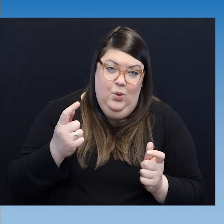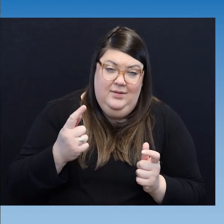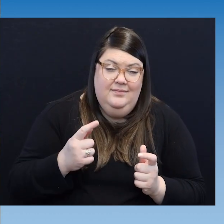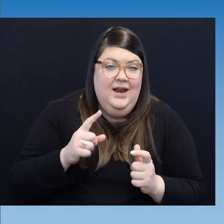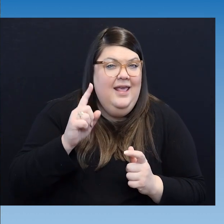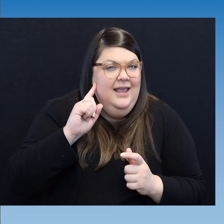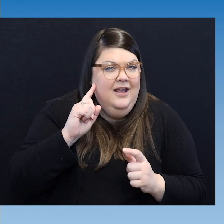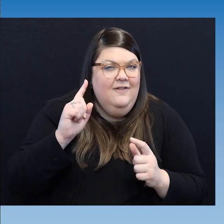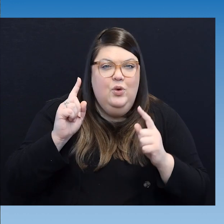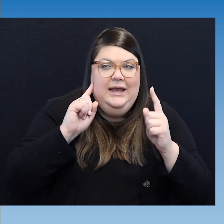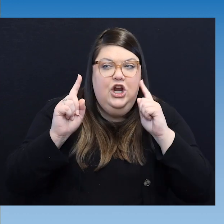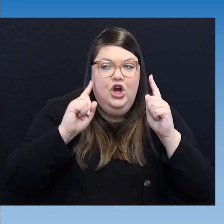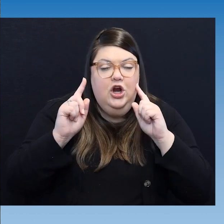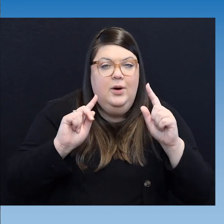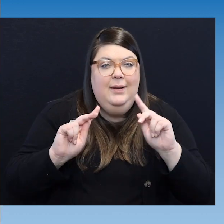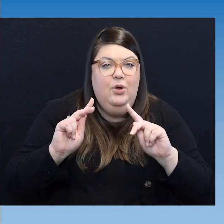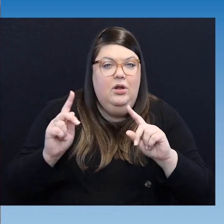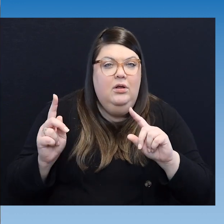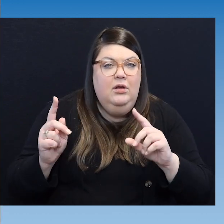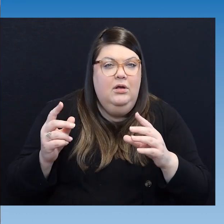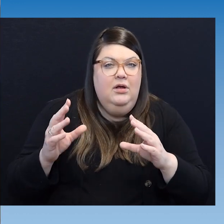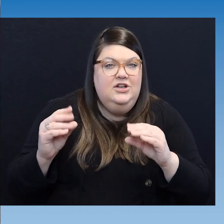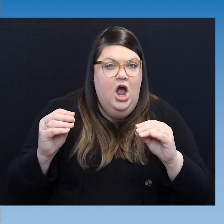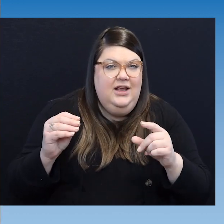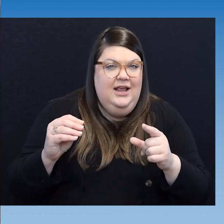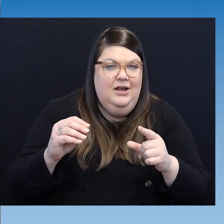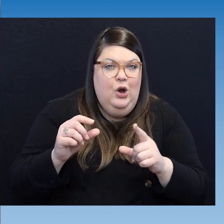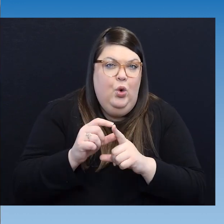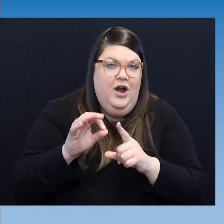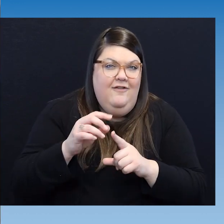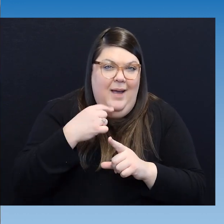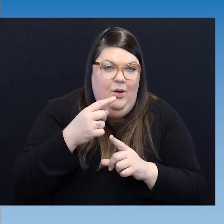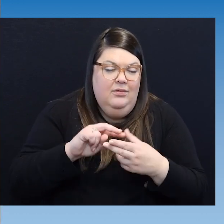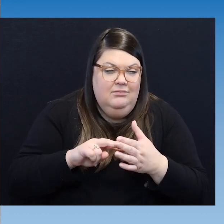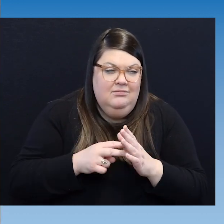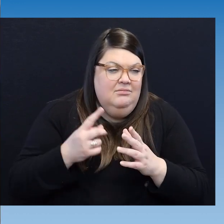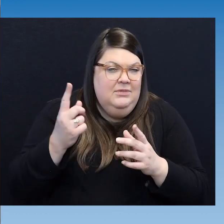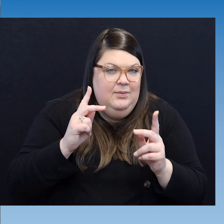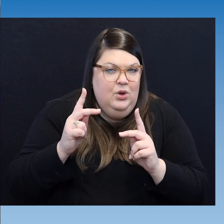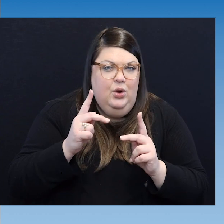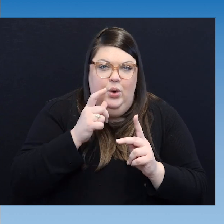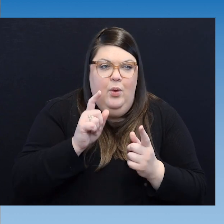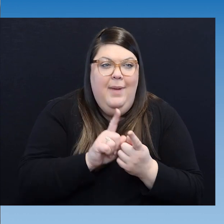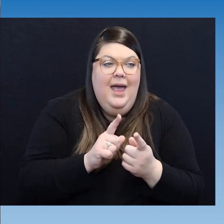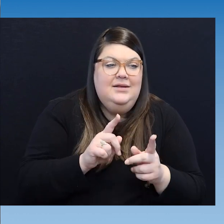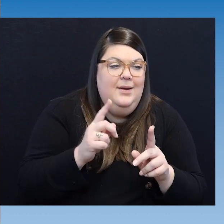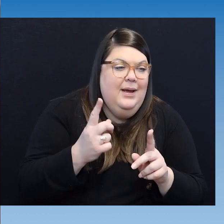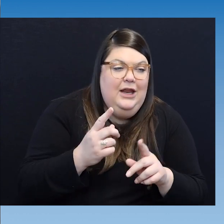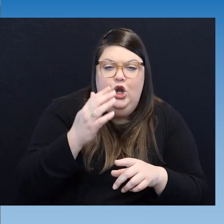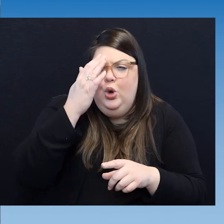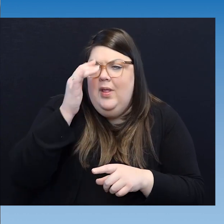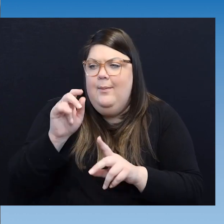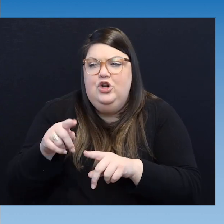think word of mouth, finding a good one is word of mouth a lot. You know, word of mouth, somebody who met somebody, who